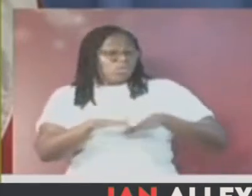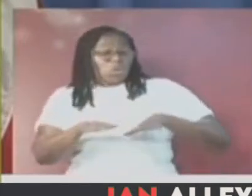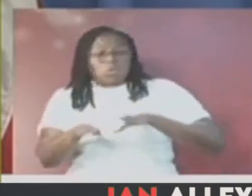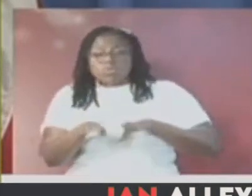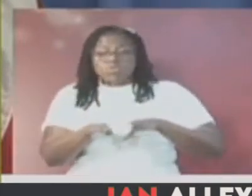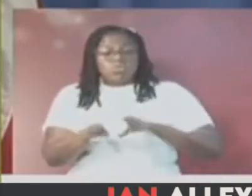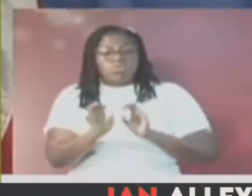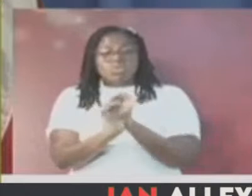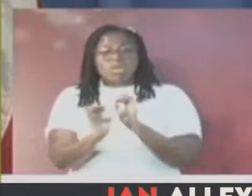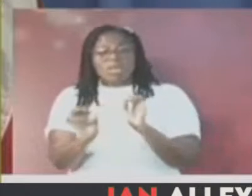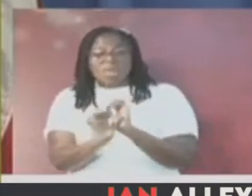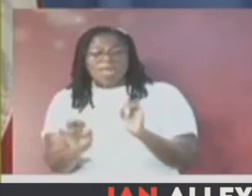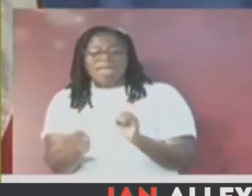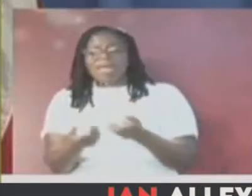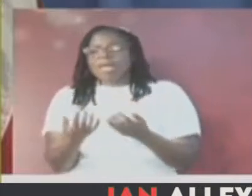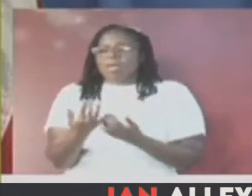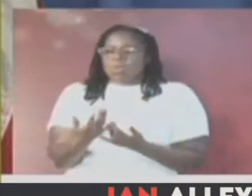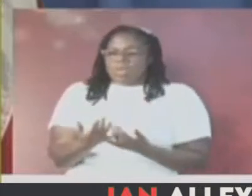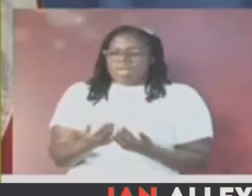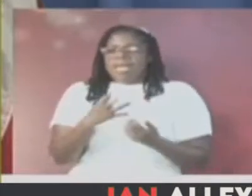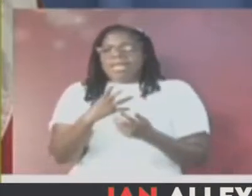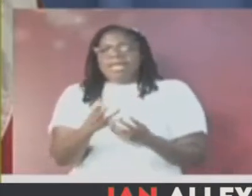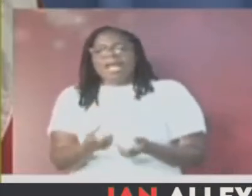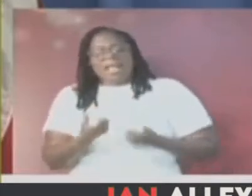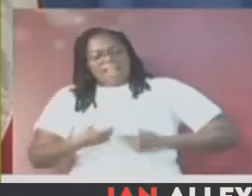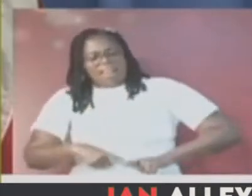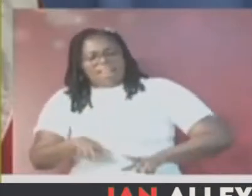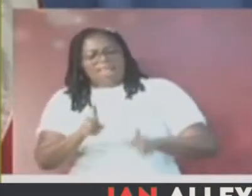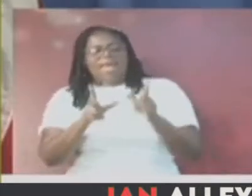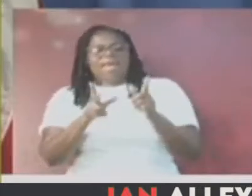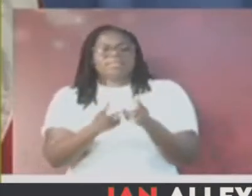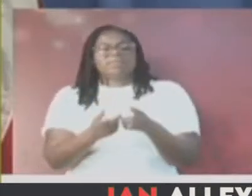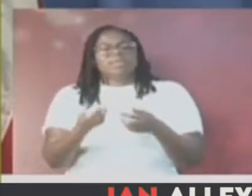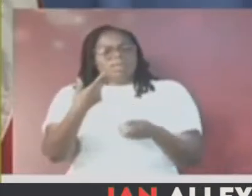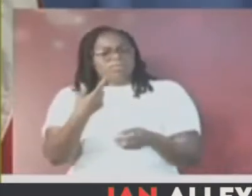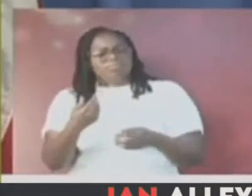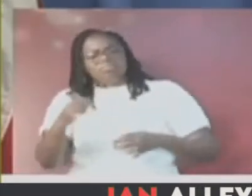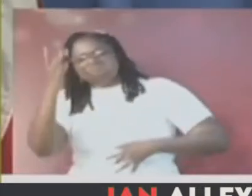herd immunity. There was one prime minister who had taken that position up front.